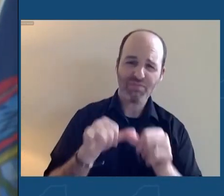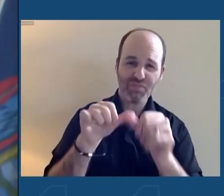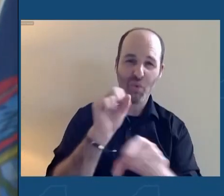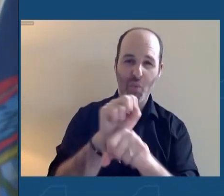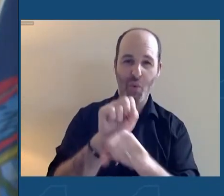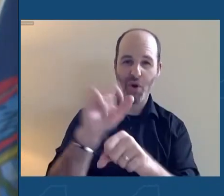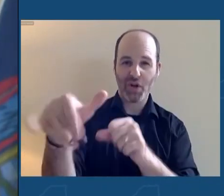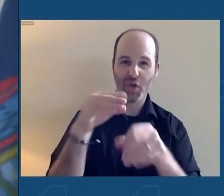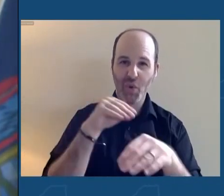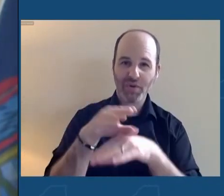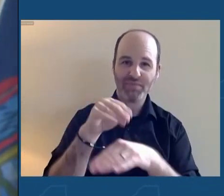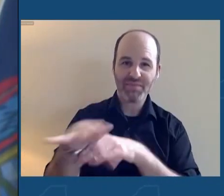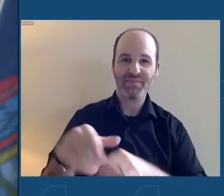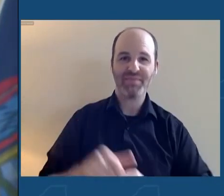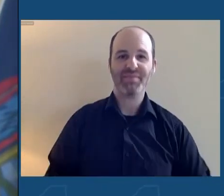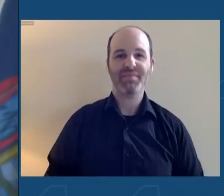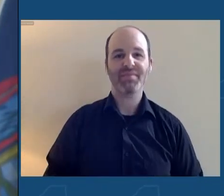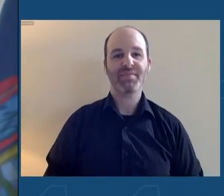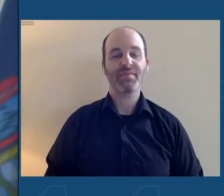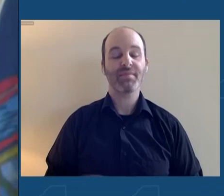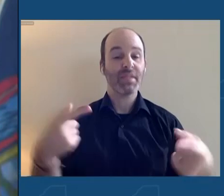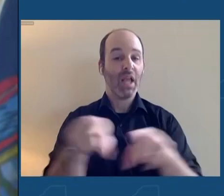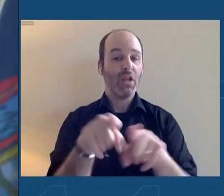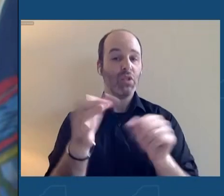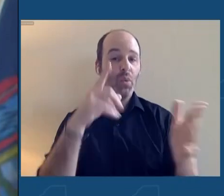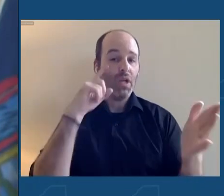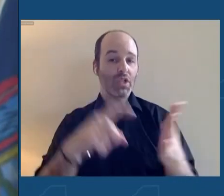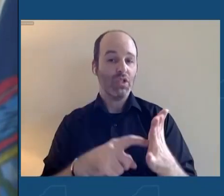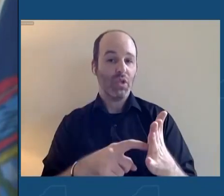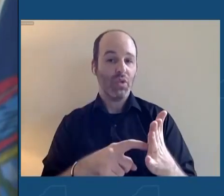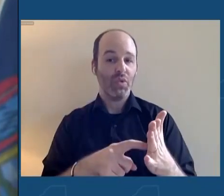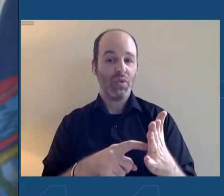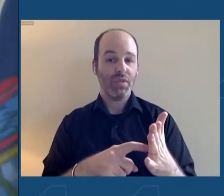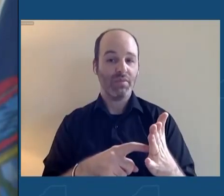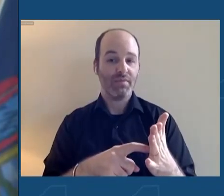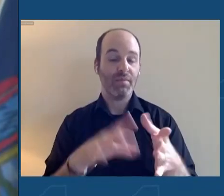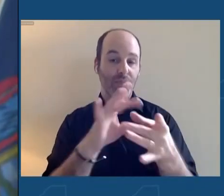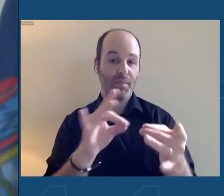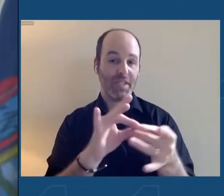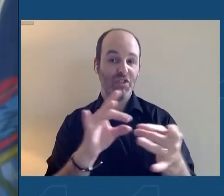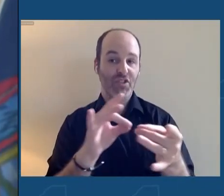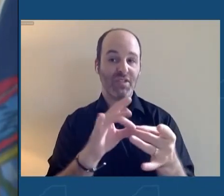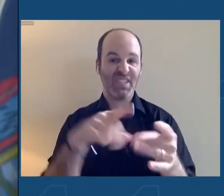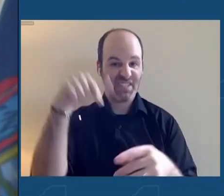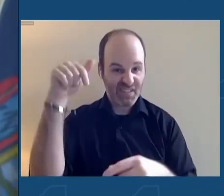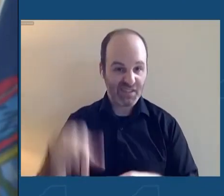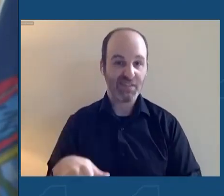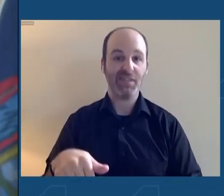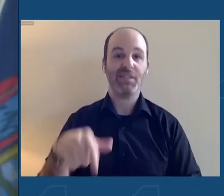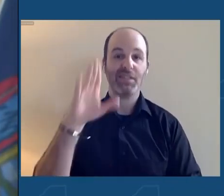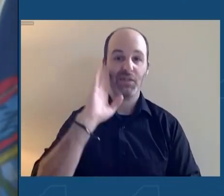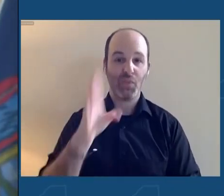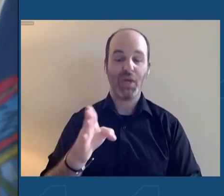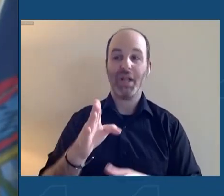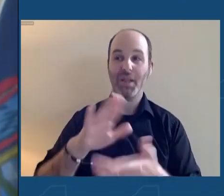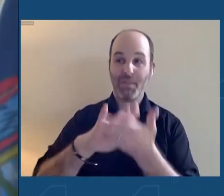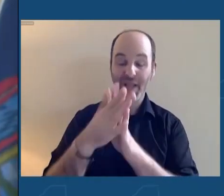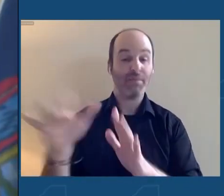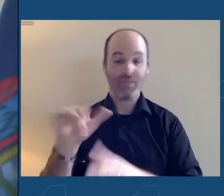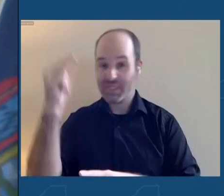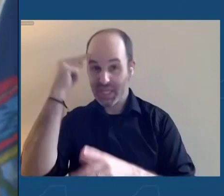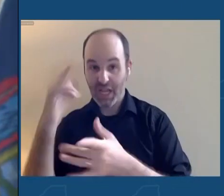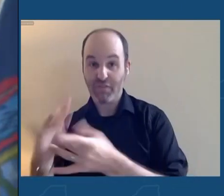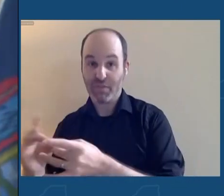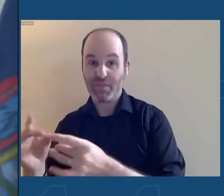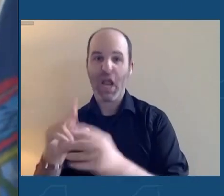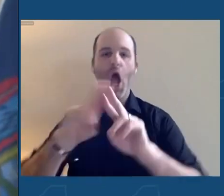plan. I also want to note that, as been mentioned, this is going to be, as the governor noted, a union